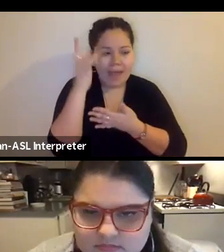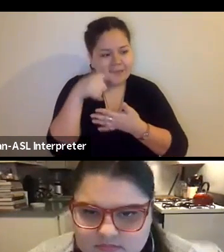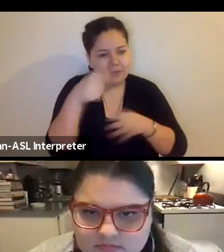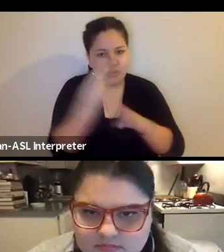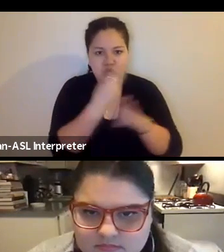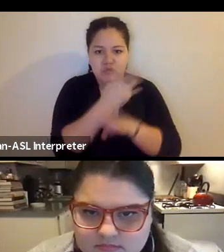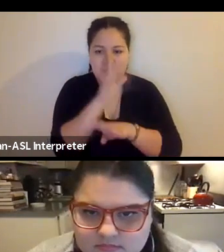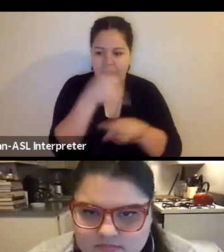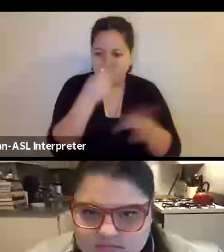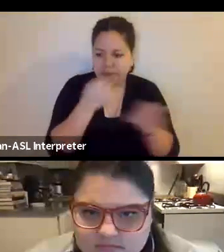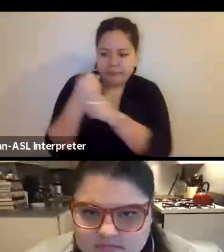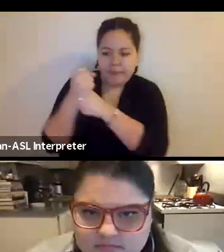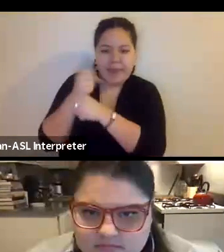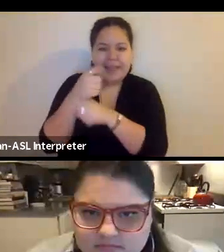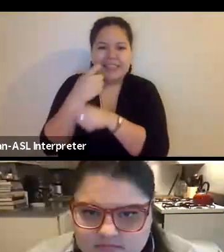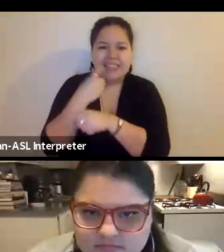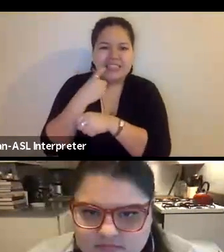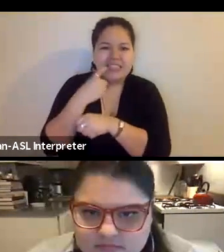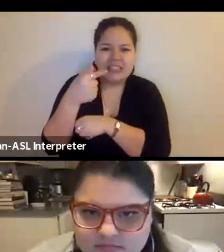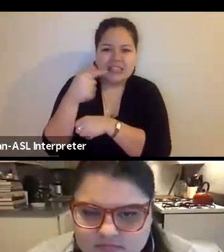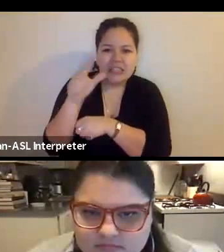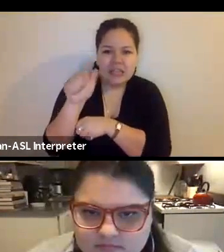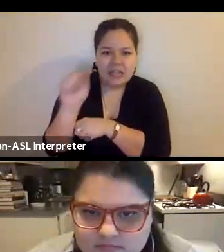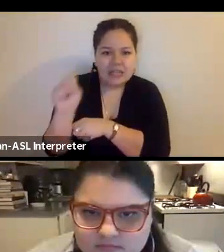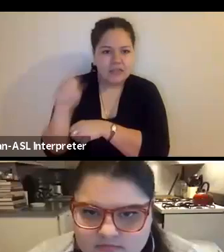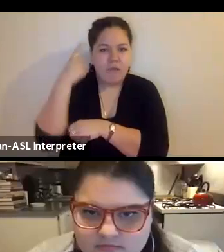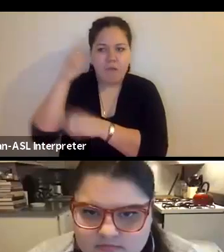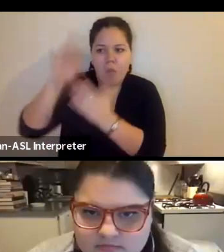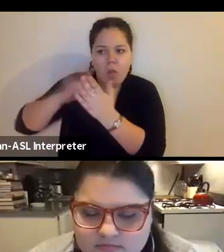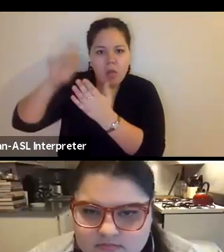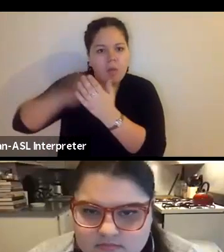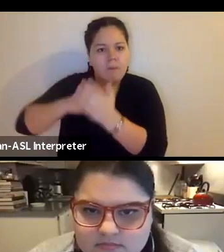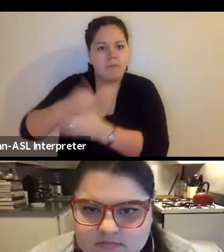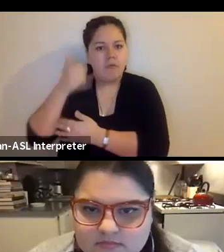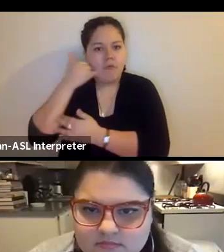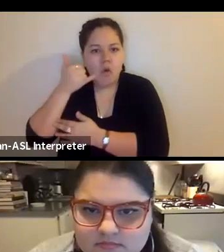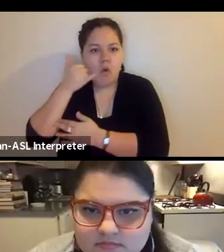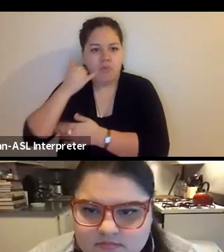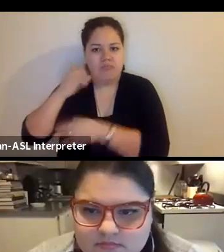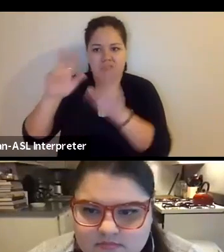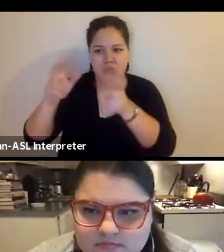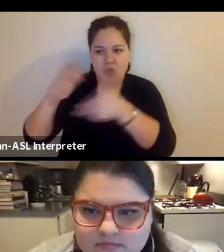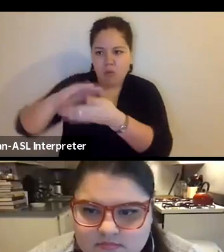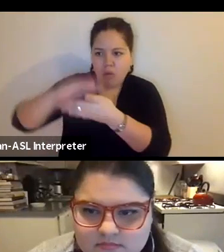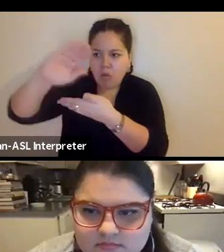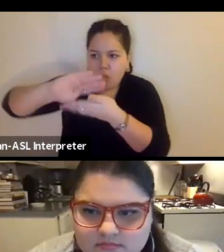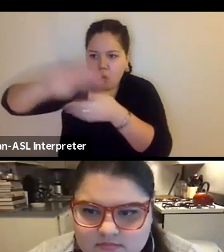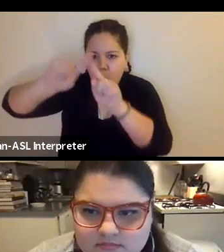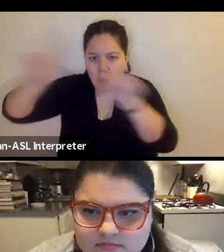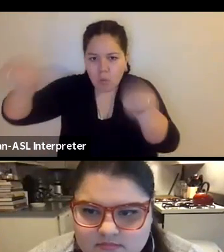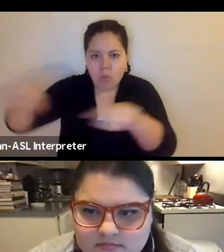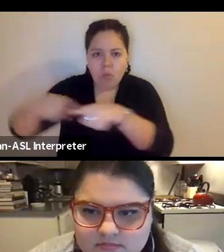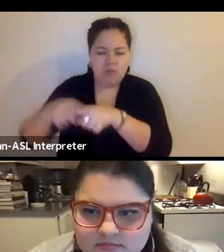our tablet screens. We know that poisonous elements